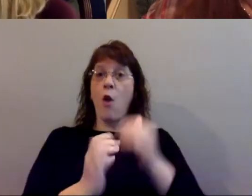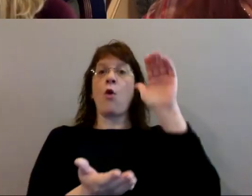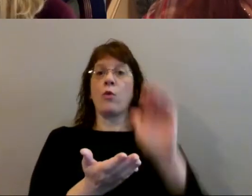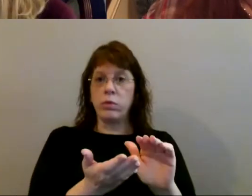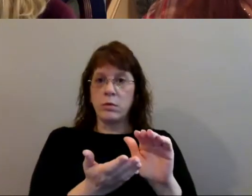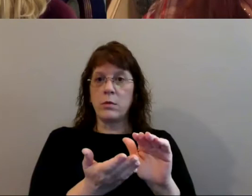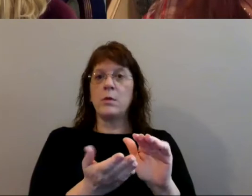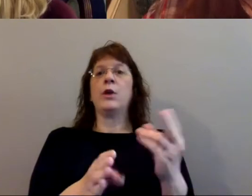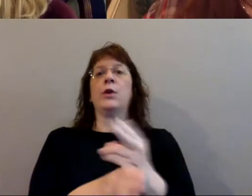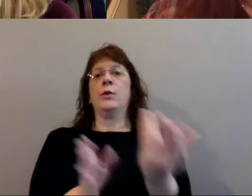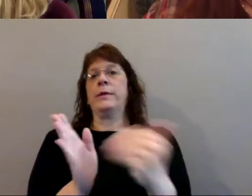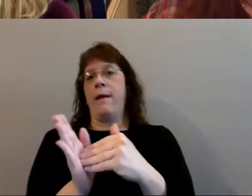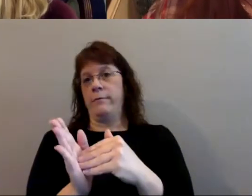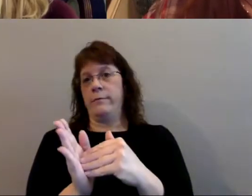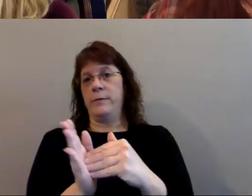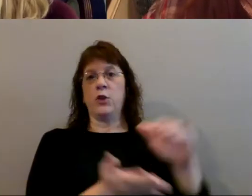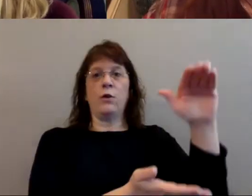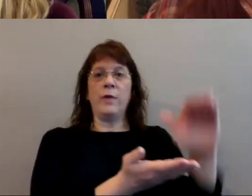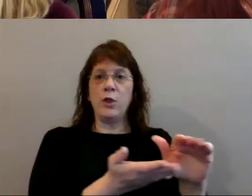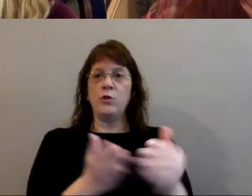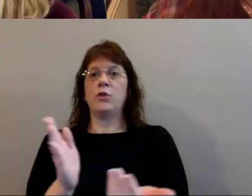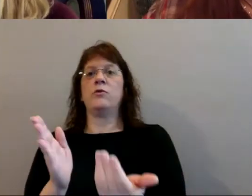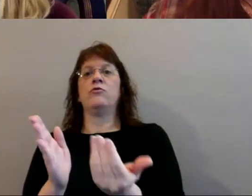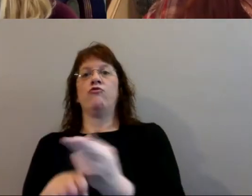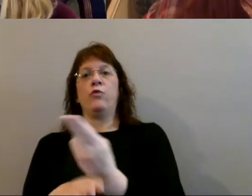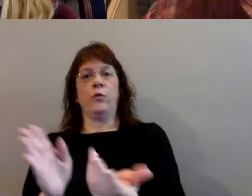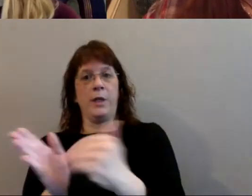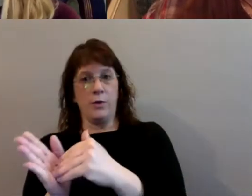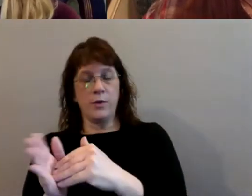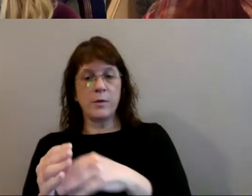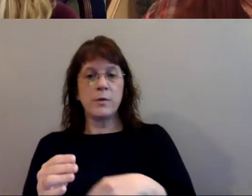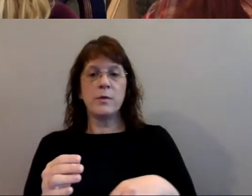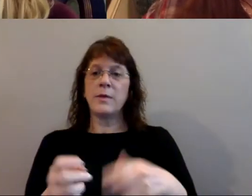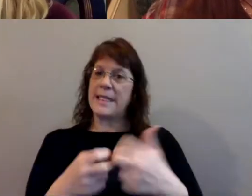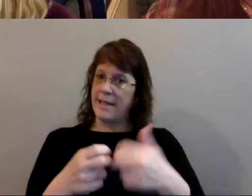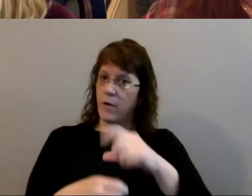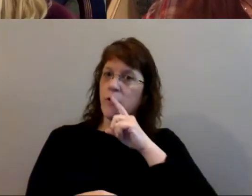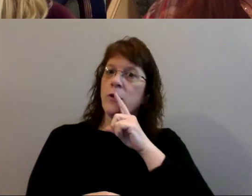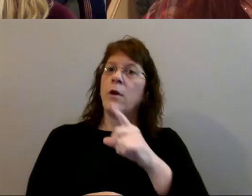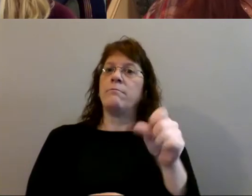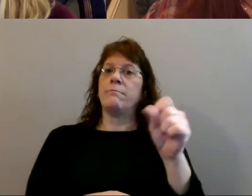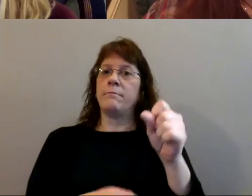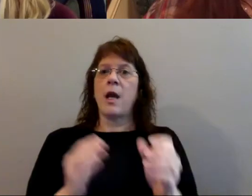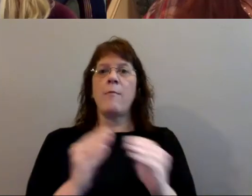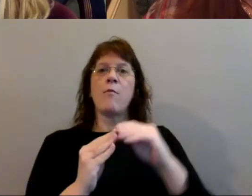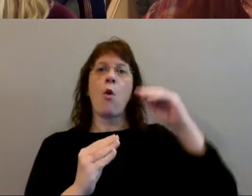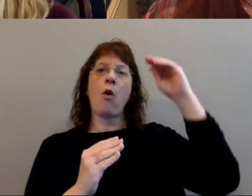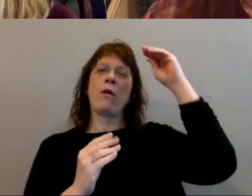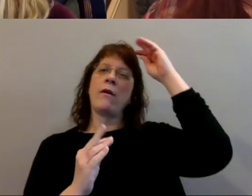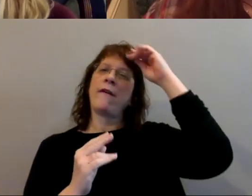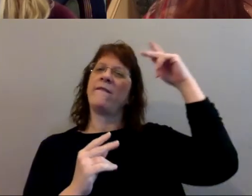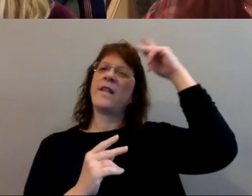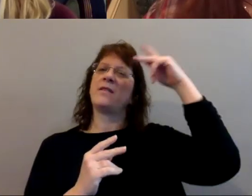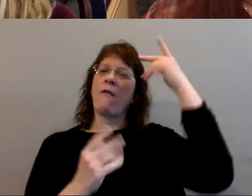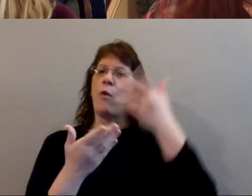reuse. And it's hard for sure. It's more of a philosophical thing than a science thing at